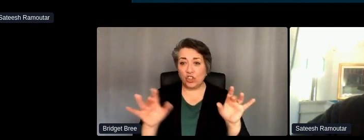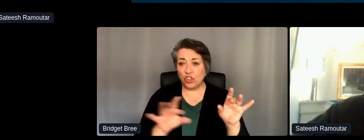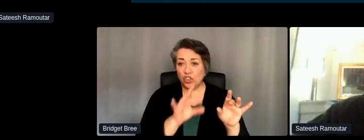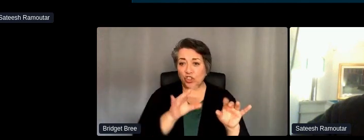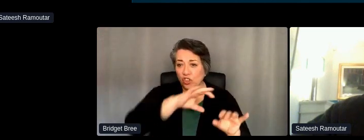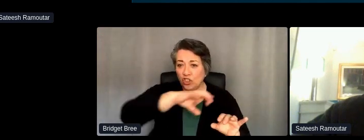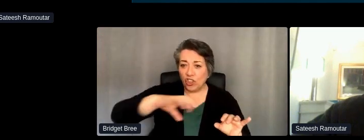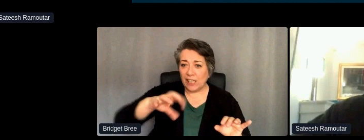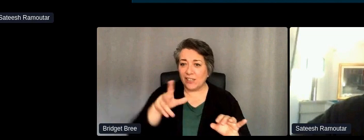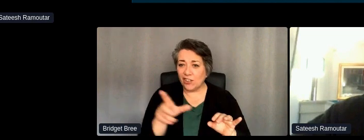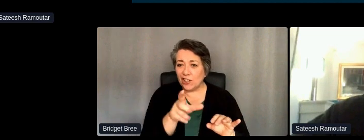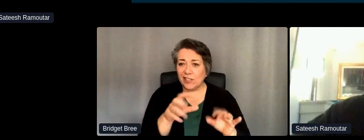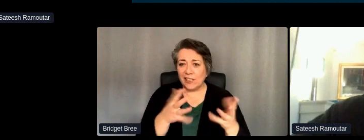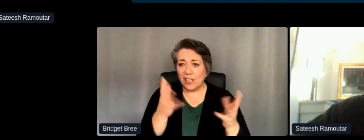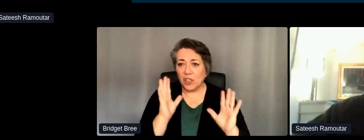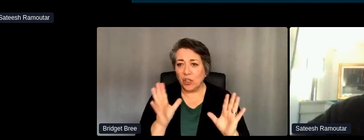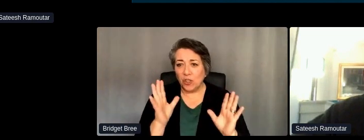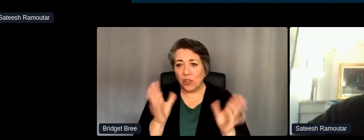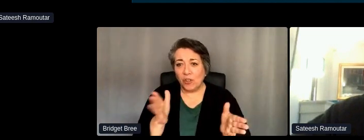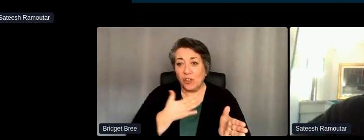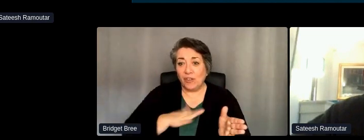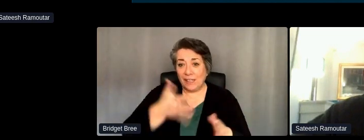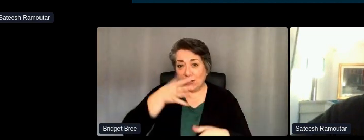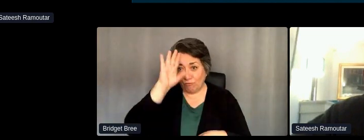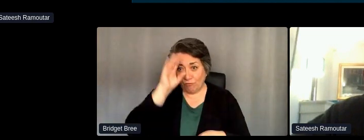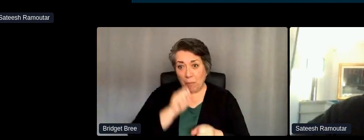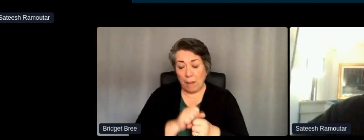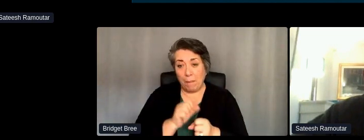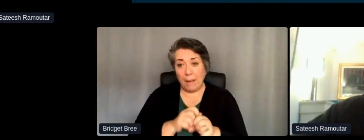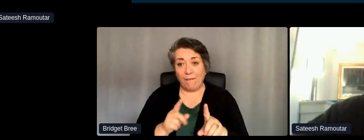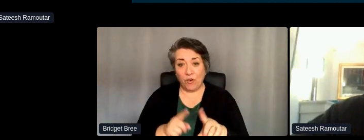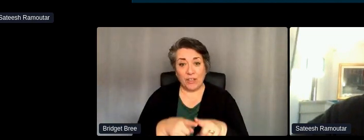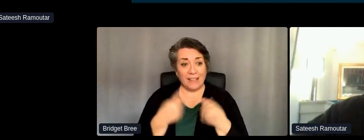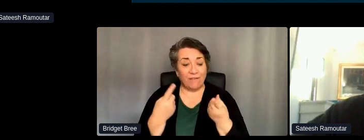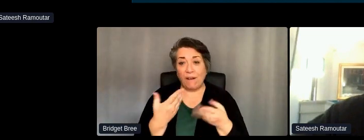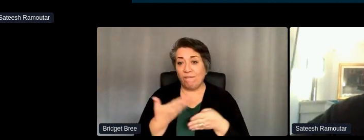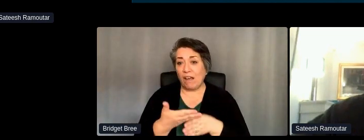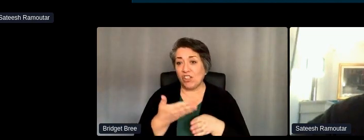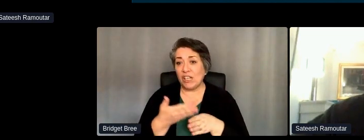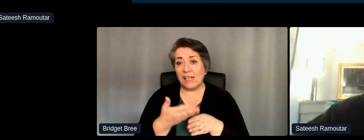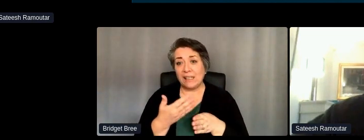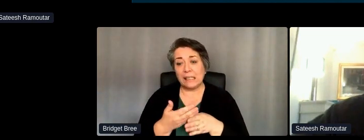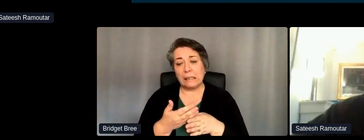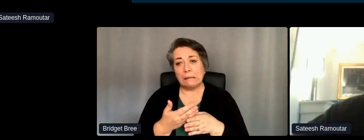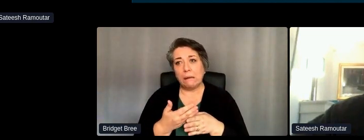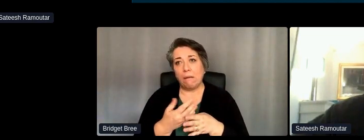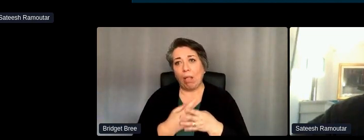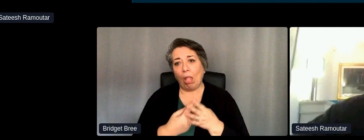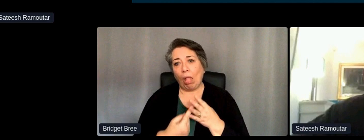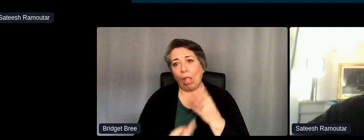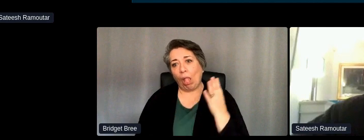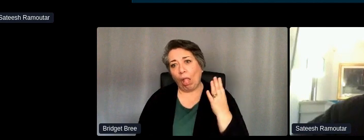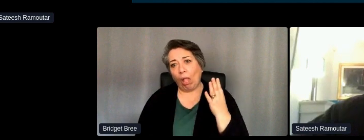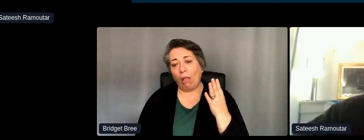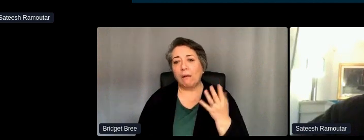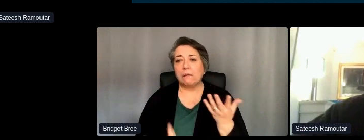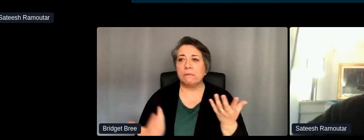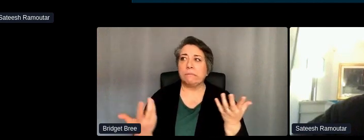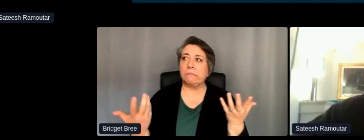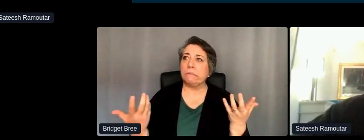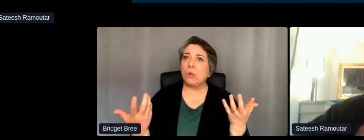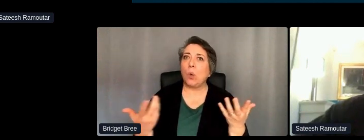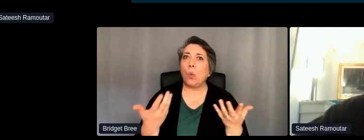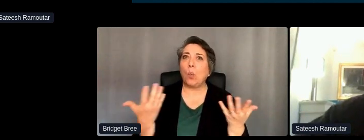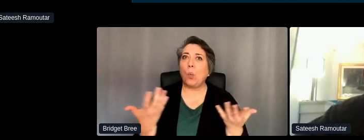to actually activate different types of functionality. And we're always looking at where do we draw the line? You